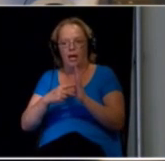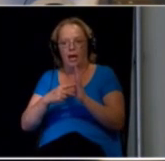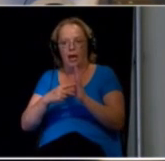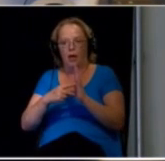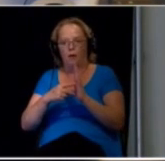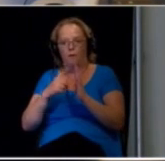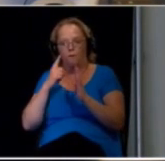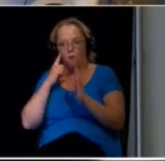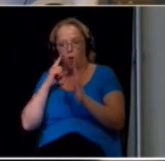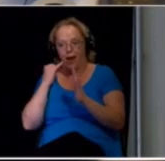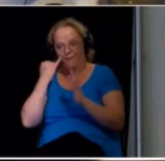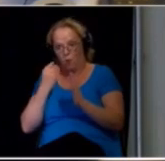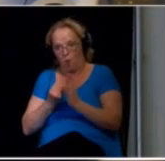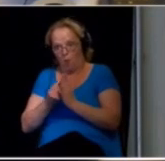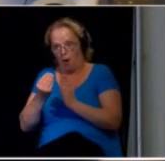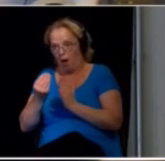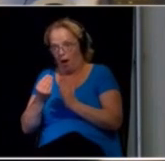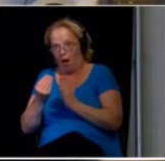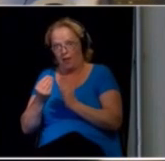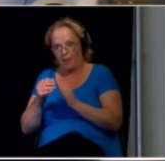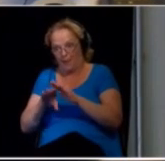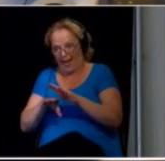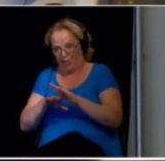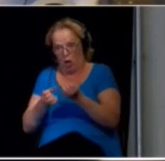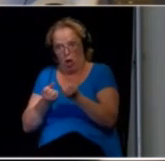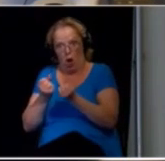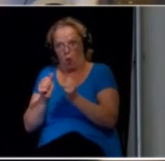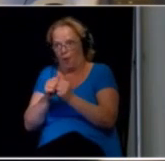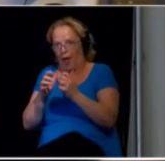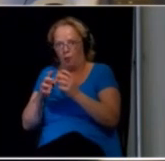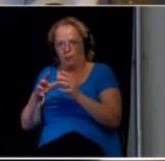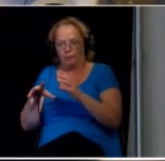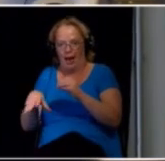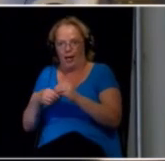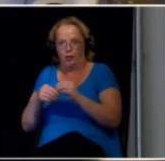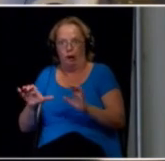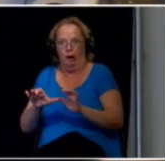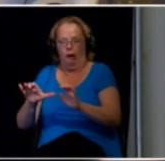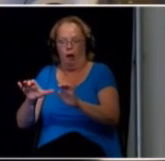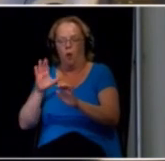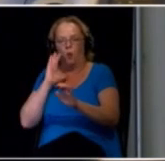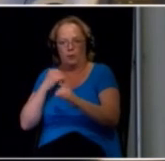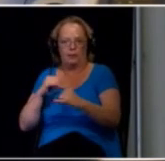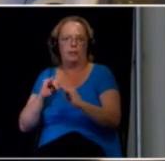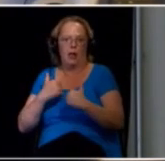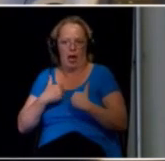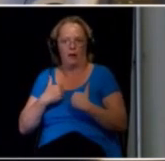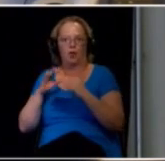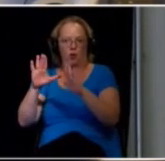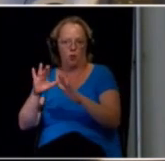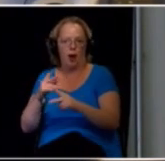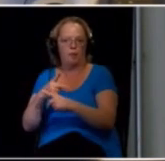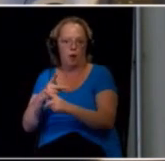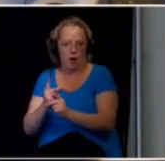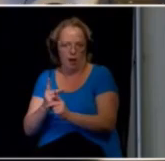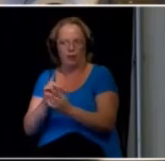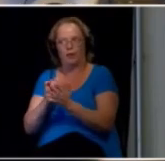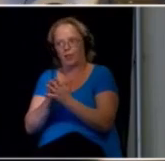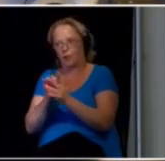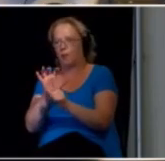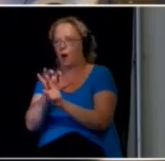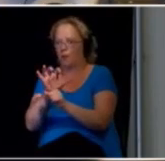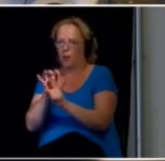car with no options, you would still have a great product. That was the goal with the 70D. And that's been very well received